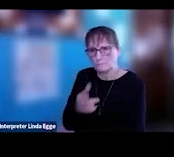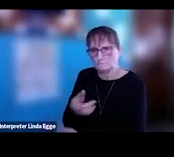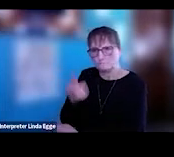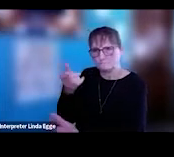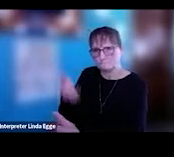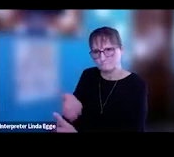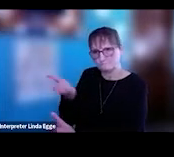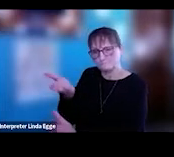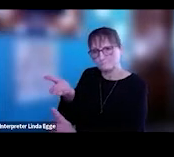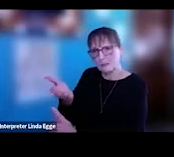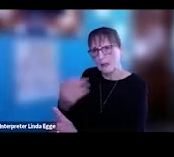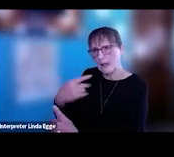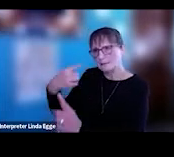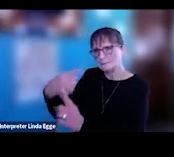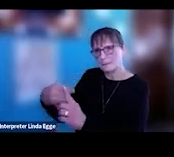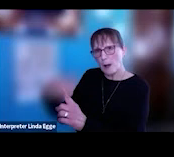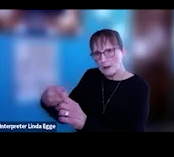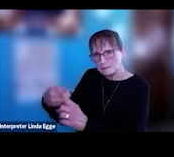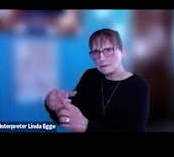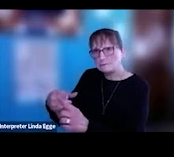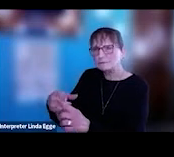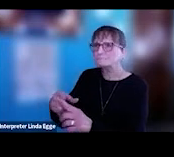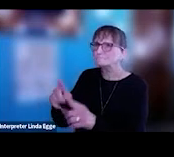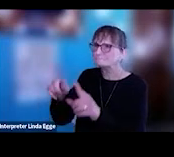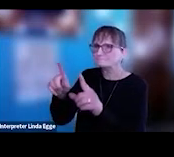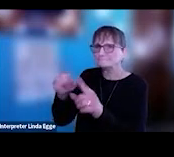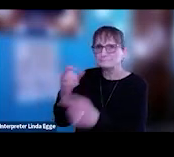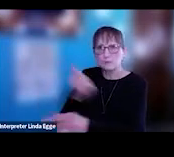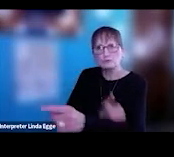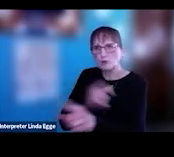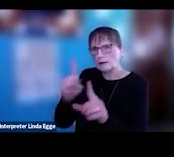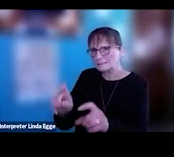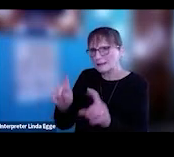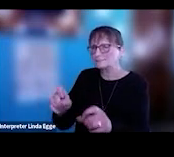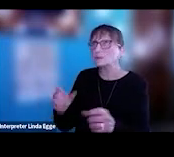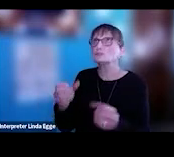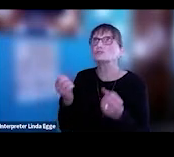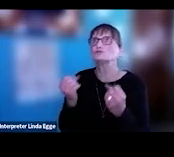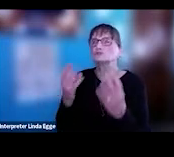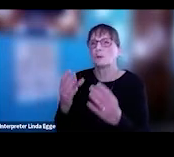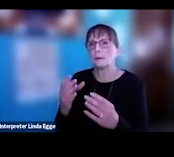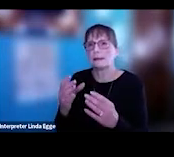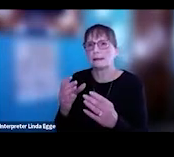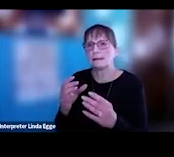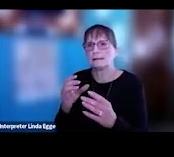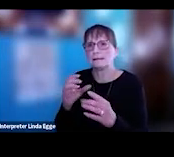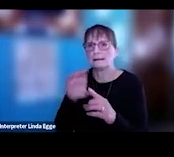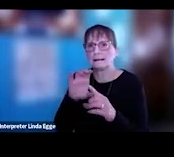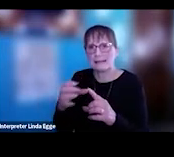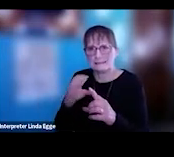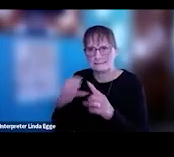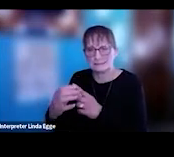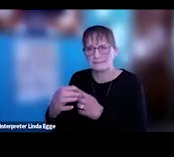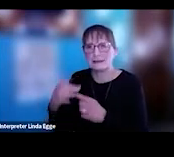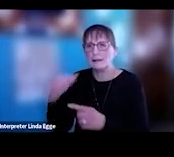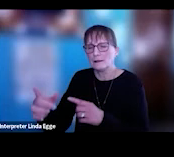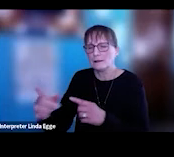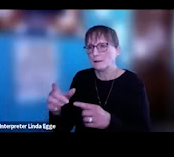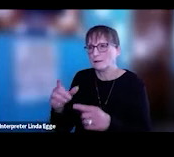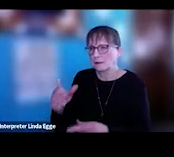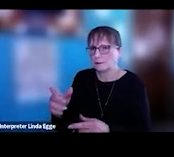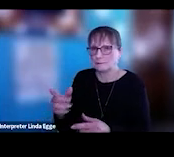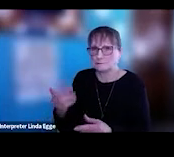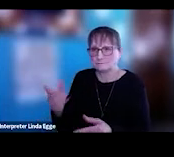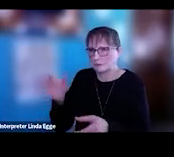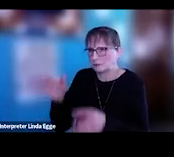has a positive screen. There are too many cases where a probation officer, a prosecutor, or even